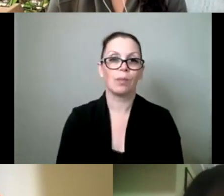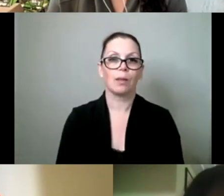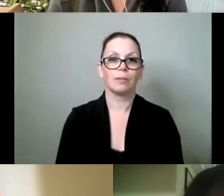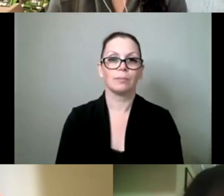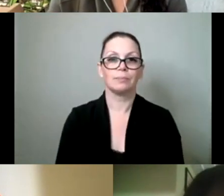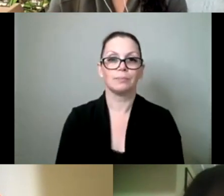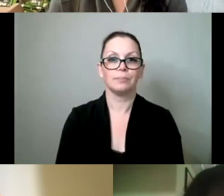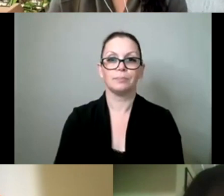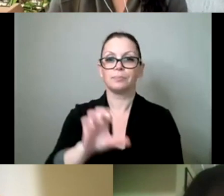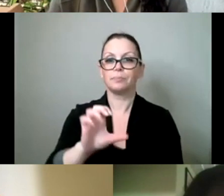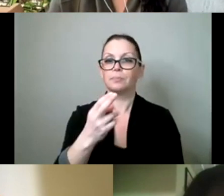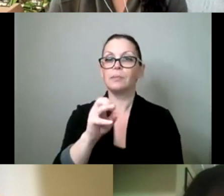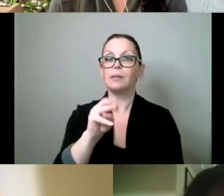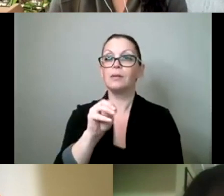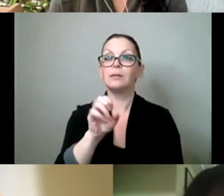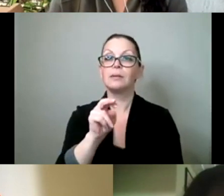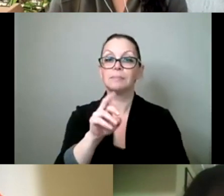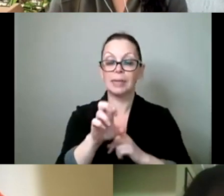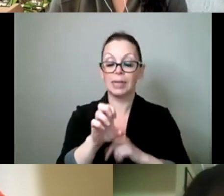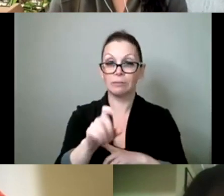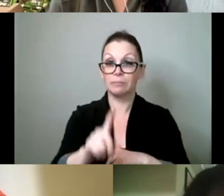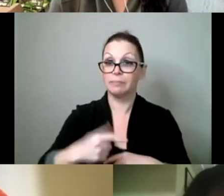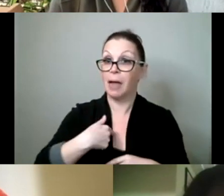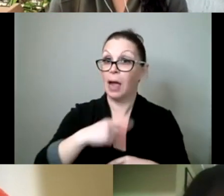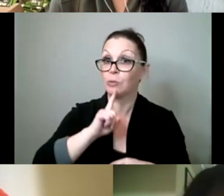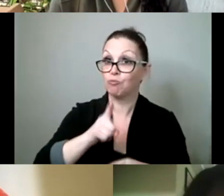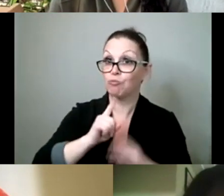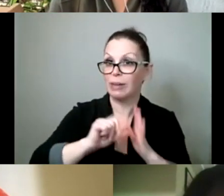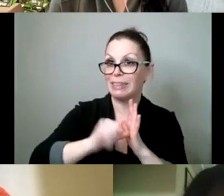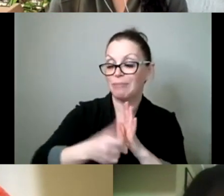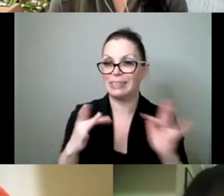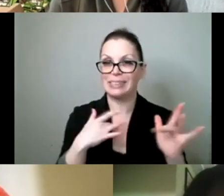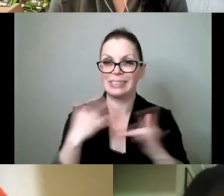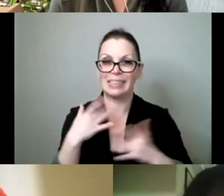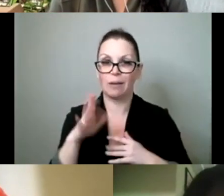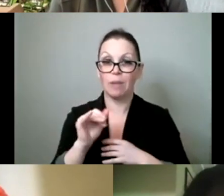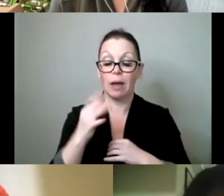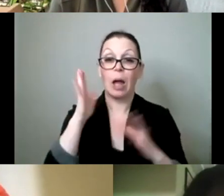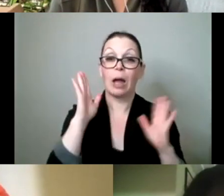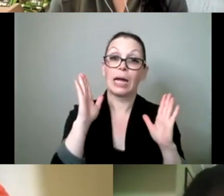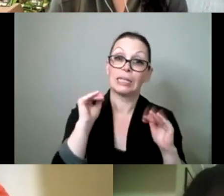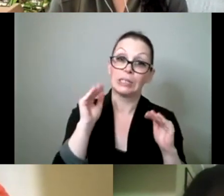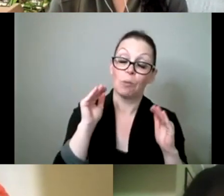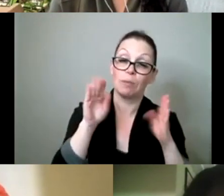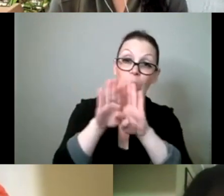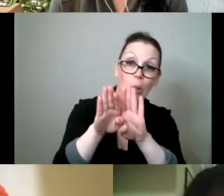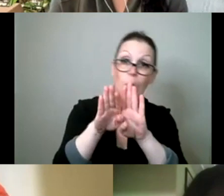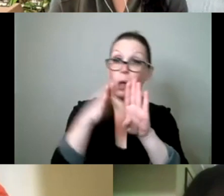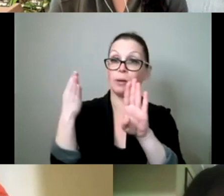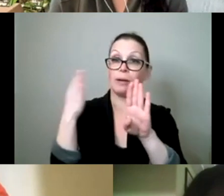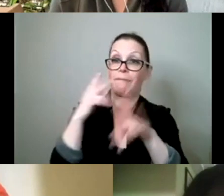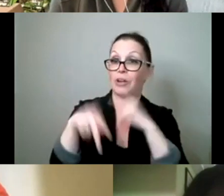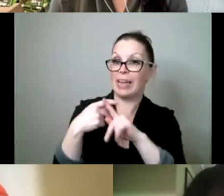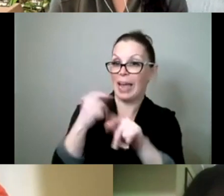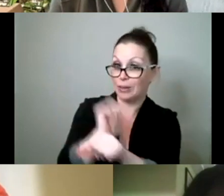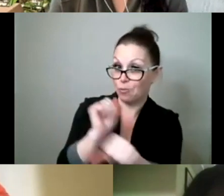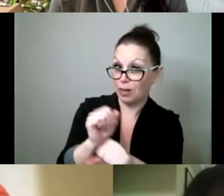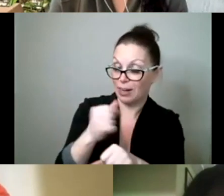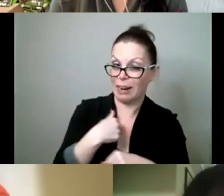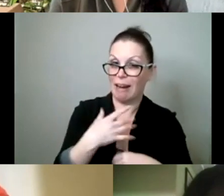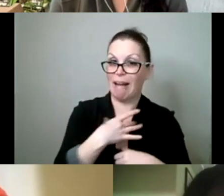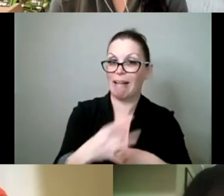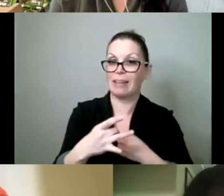Well, I was really impressed and excited by, because hopefully it was opening doors for the type of work I like to do, is a